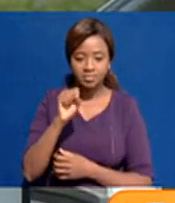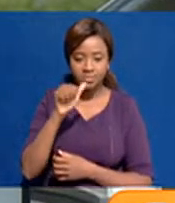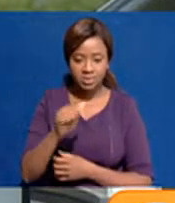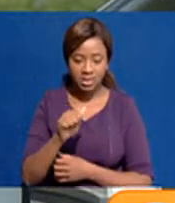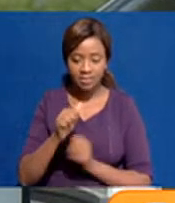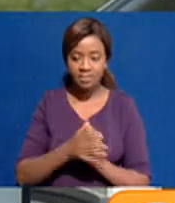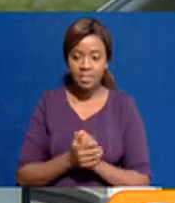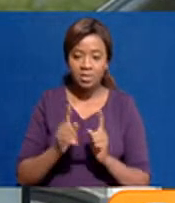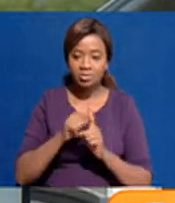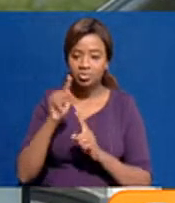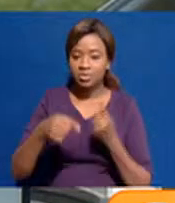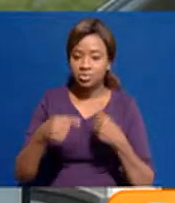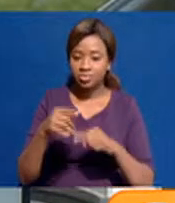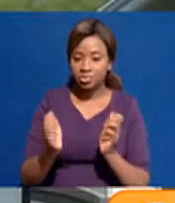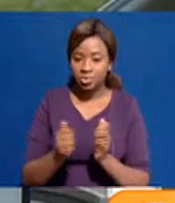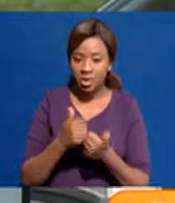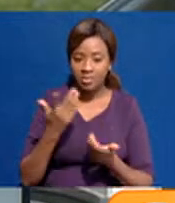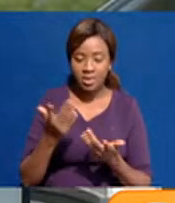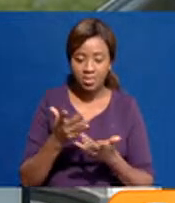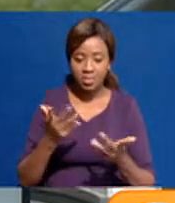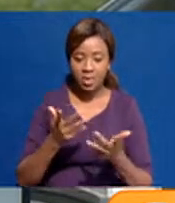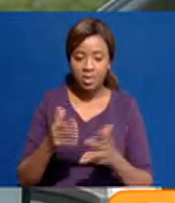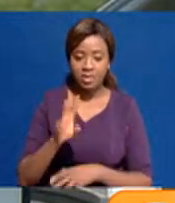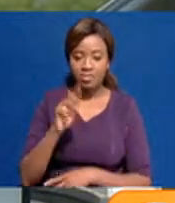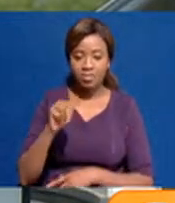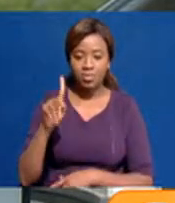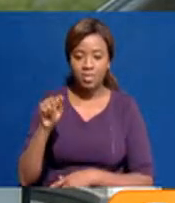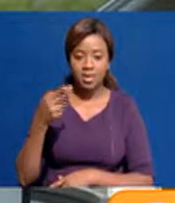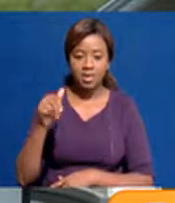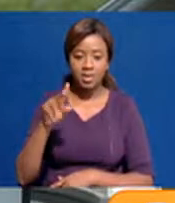at the Muthaiga Golf Club from March 19th to 12th.